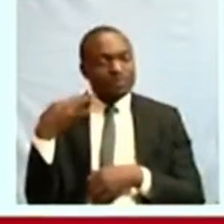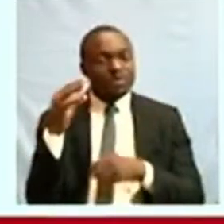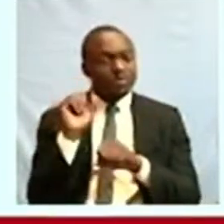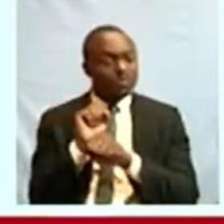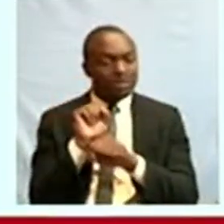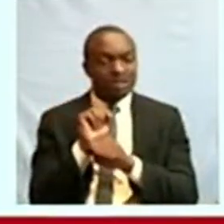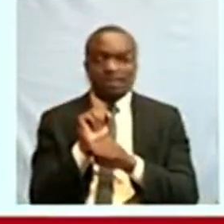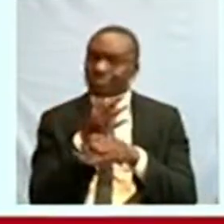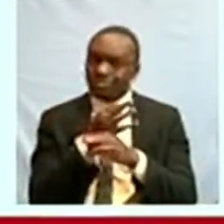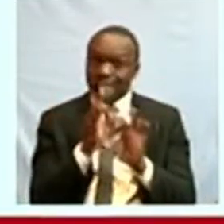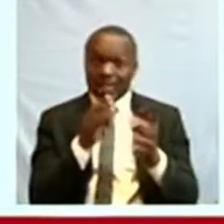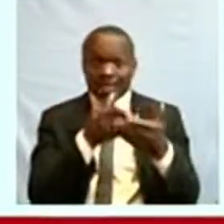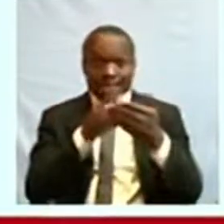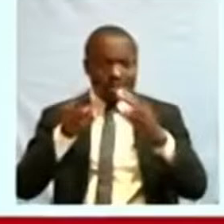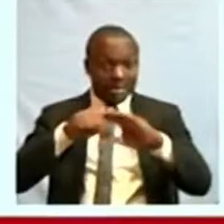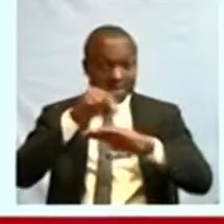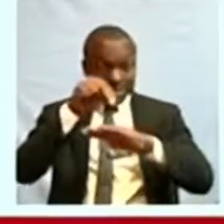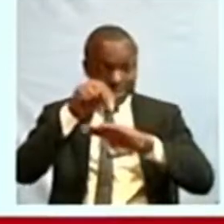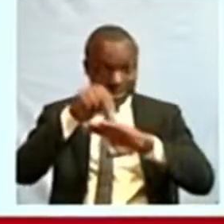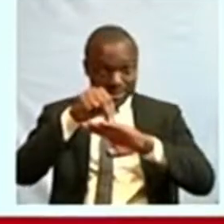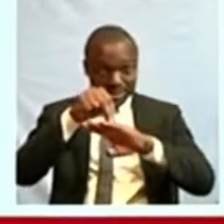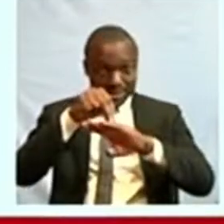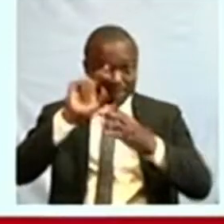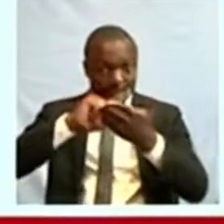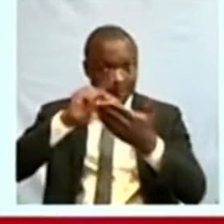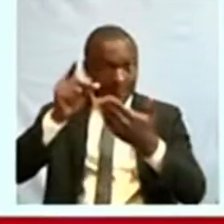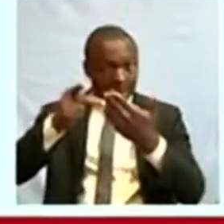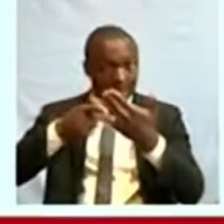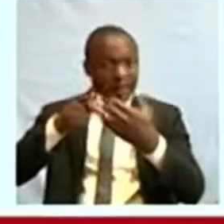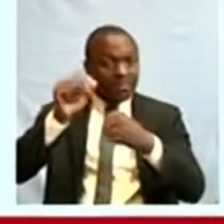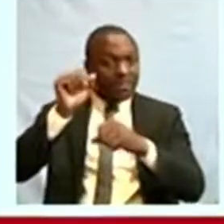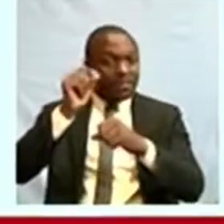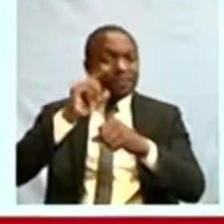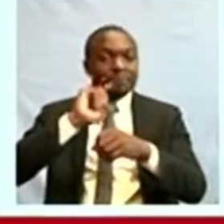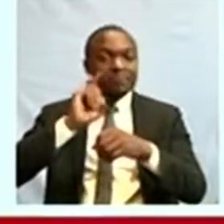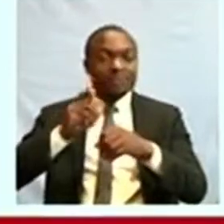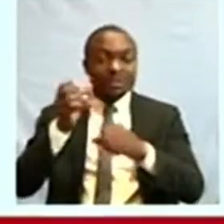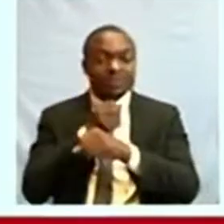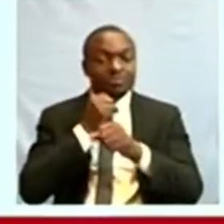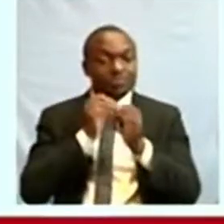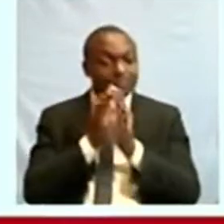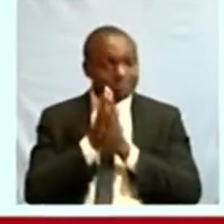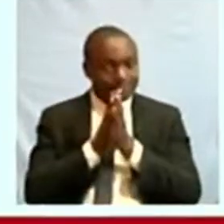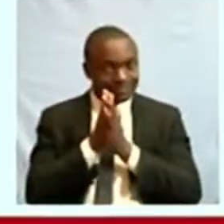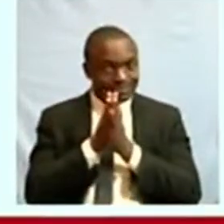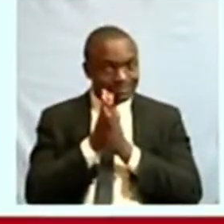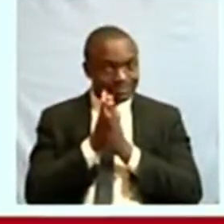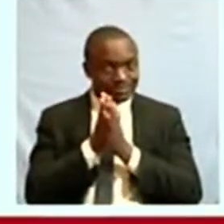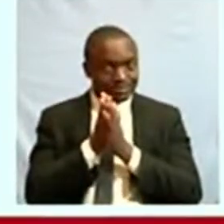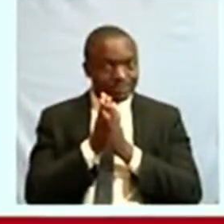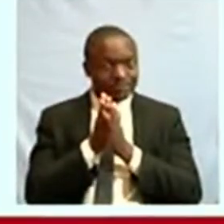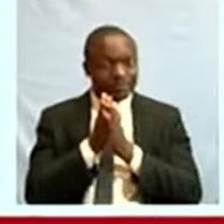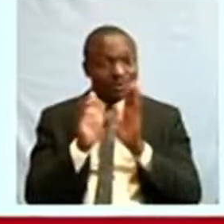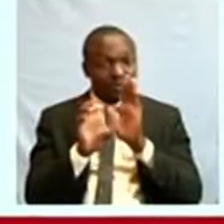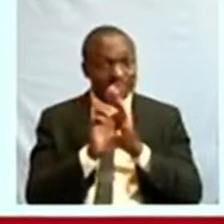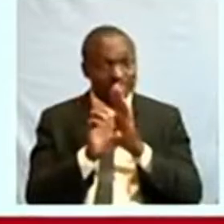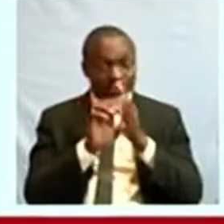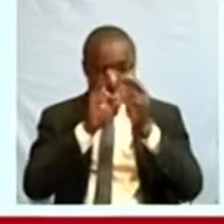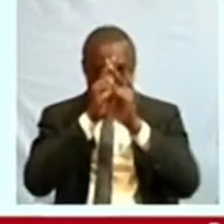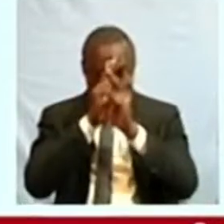national programs. We should all take an interest in what's happening, particularly like for the honorable members in